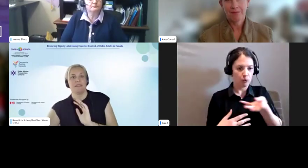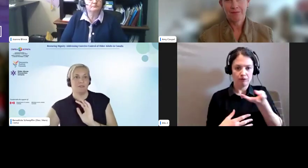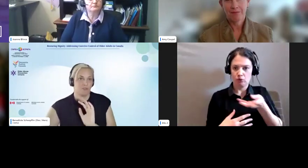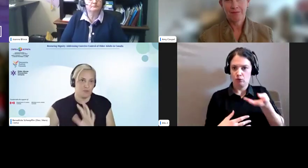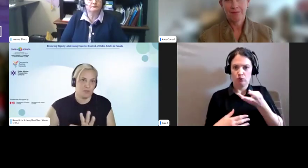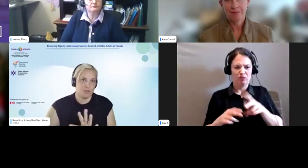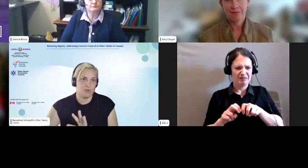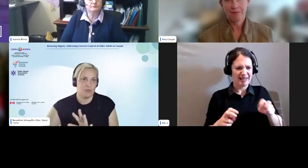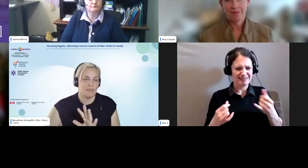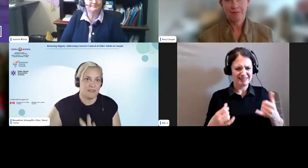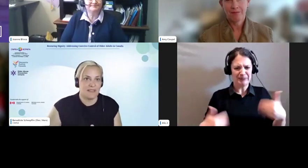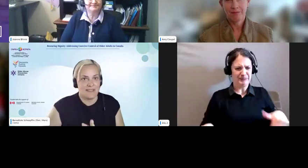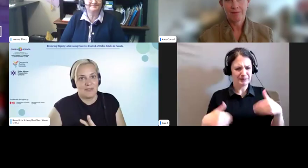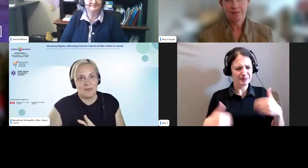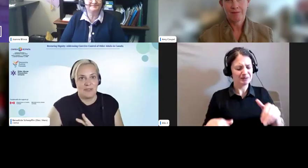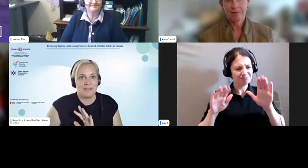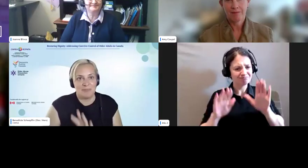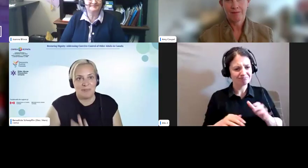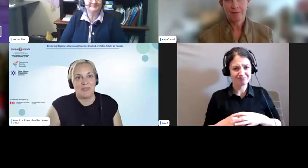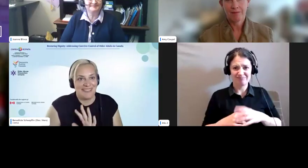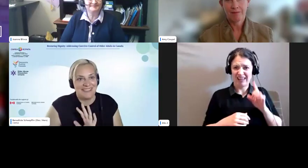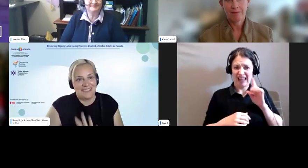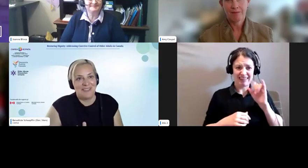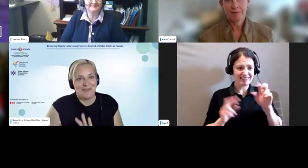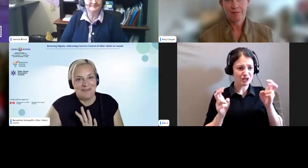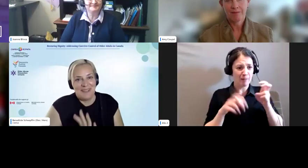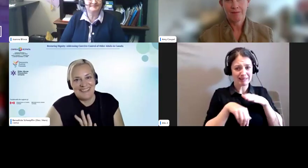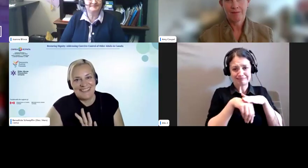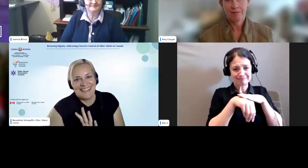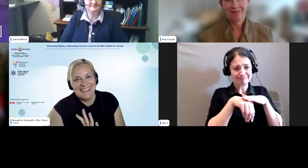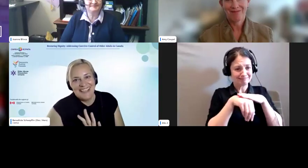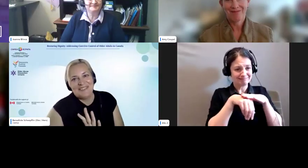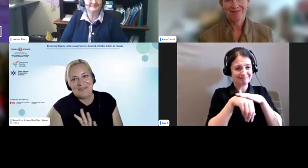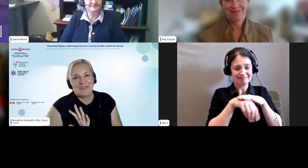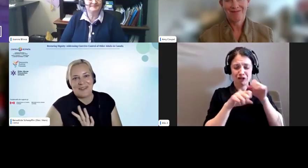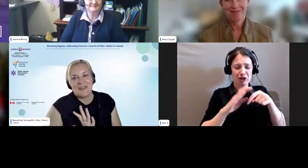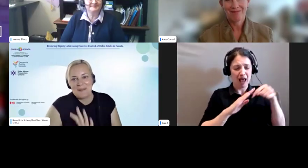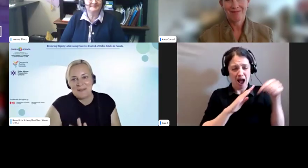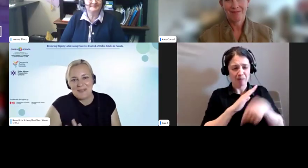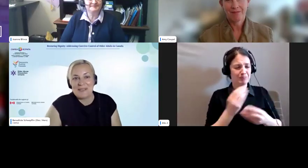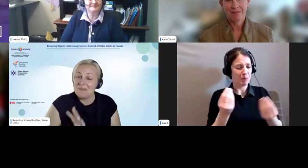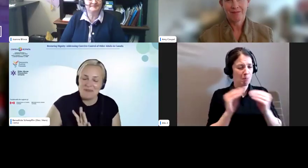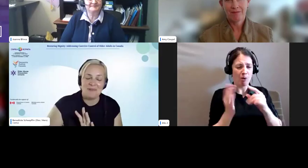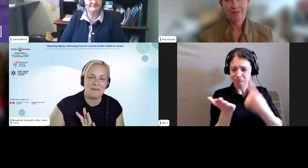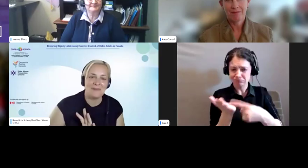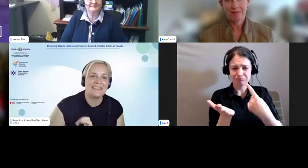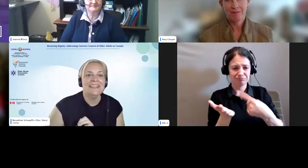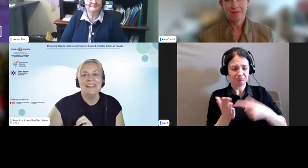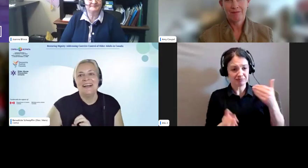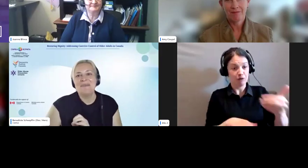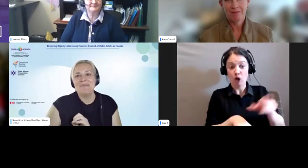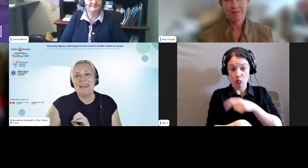feel like there's so much more to be discussed. We could explore in individual events for a long, long time, and maybe we